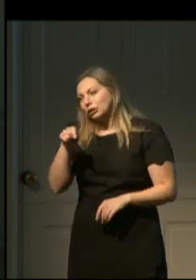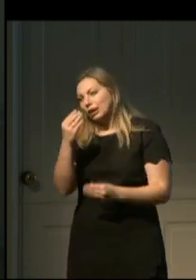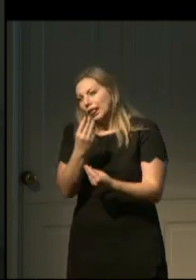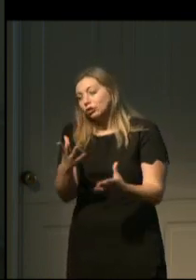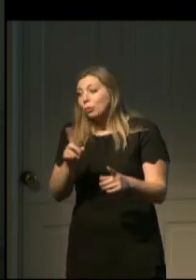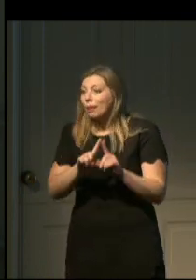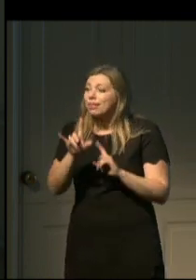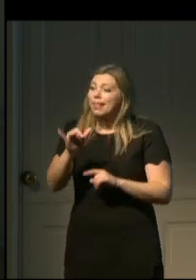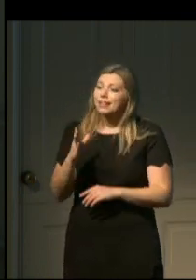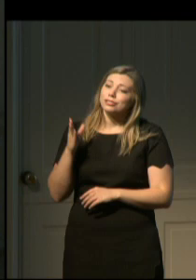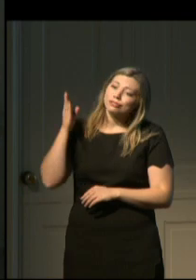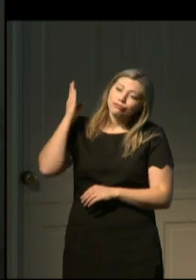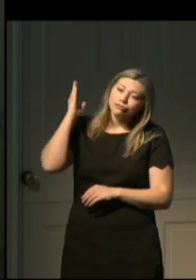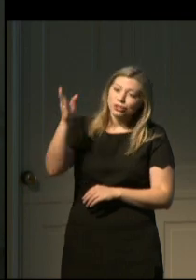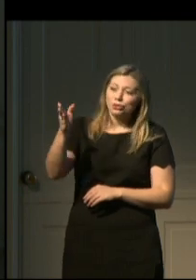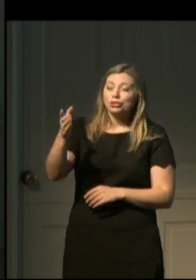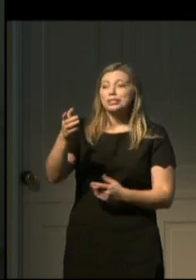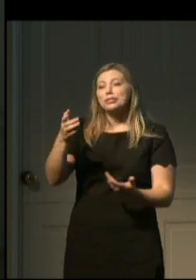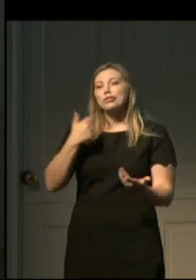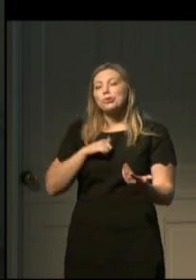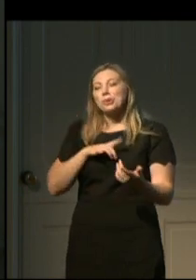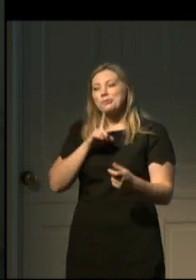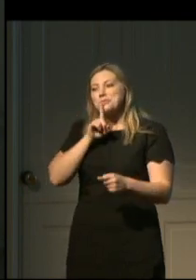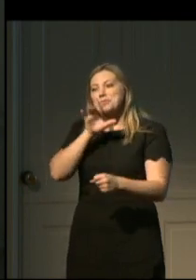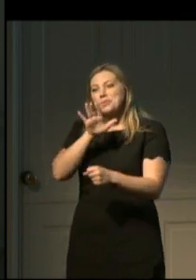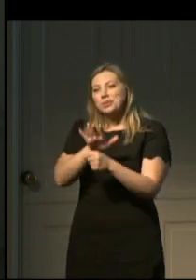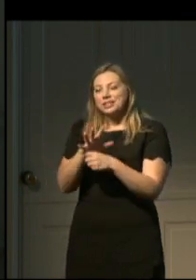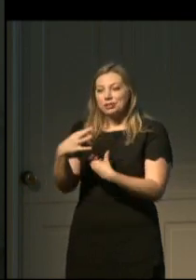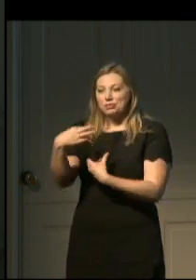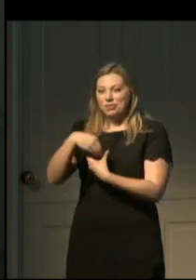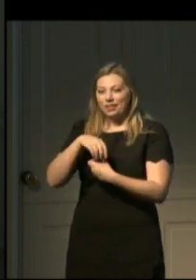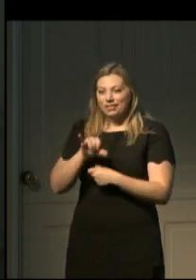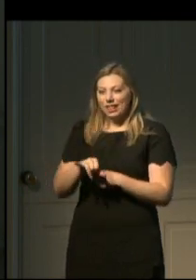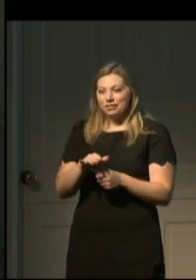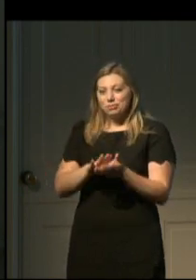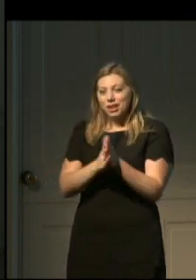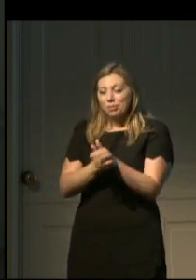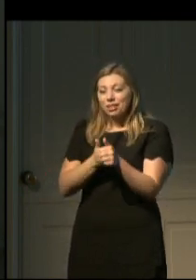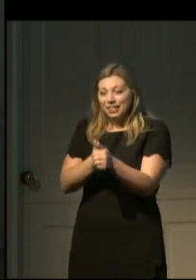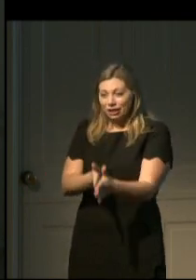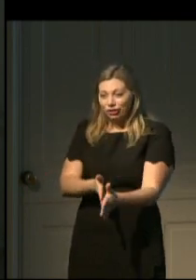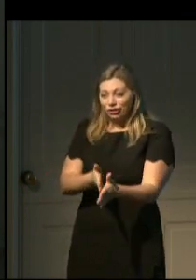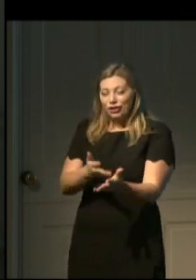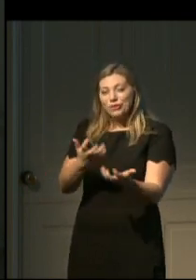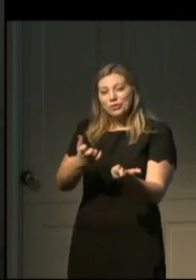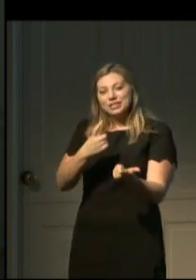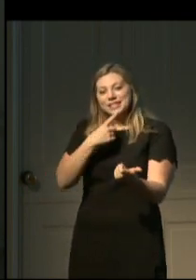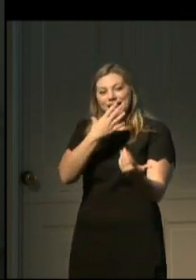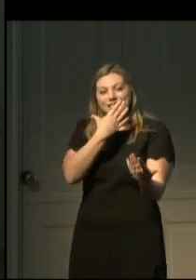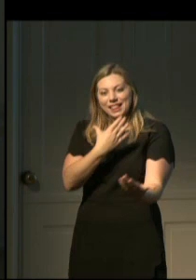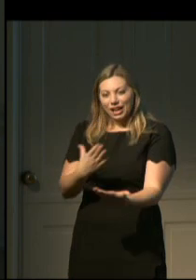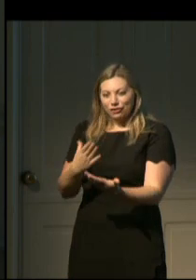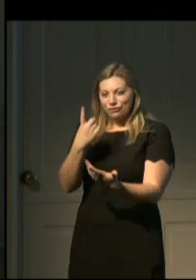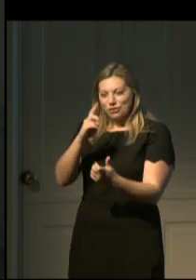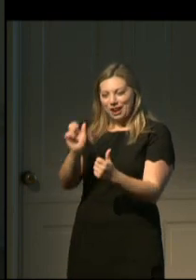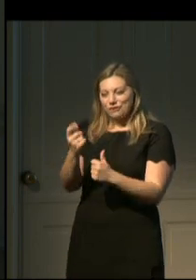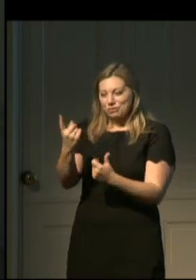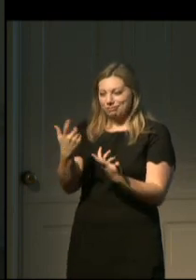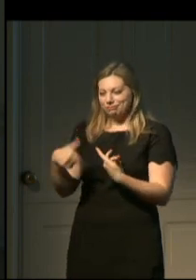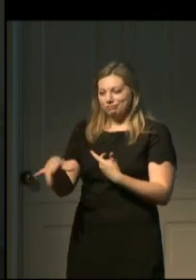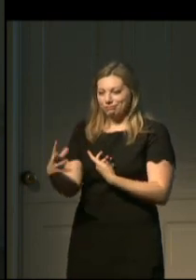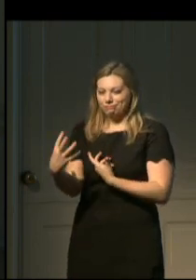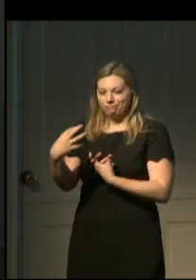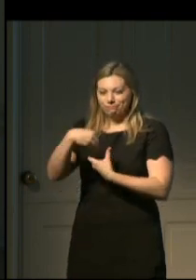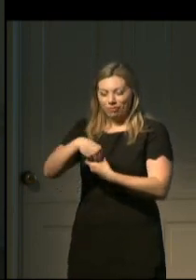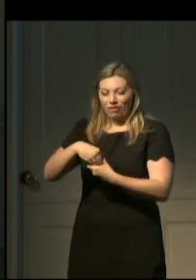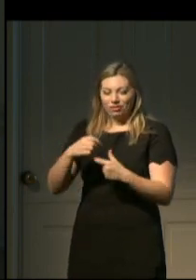the future, and we are committed to being a part of it and being a leader, and I really want to thank everyone who has been contributing to